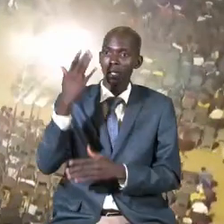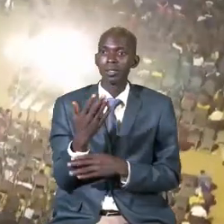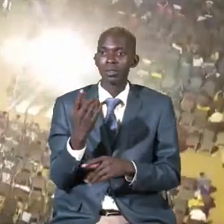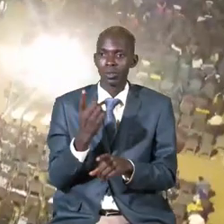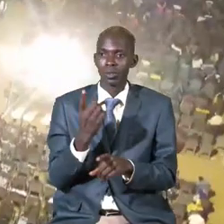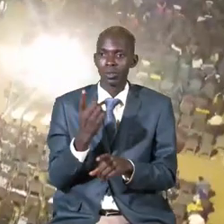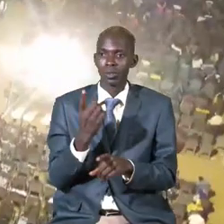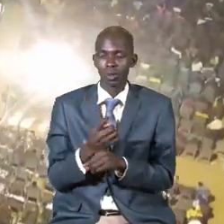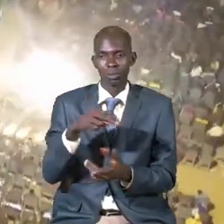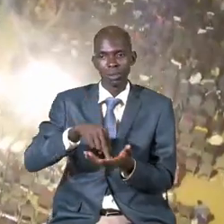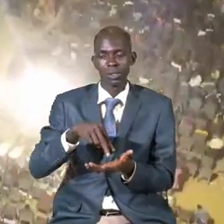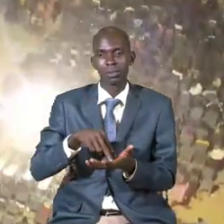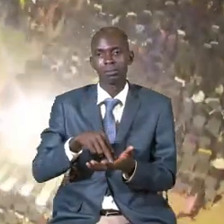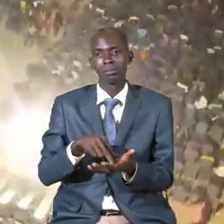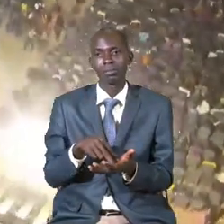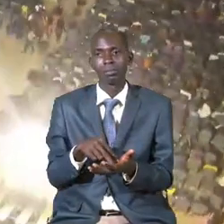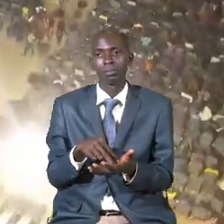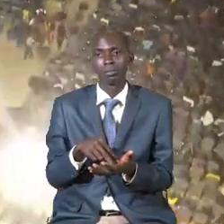there